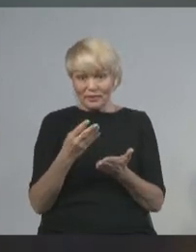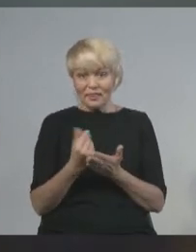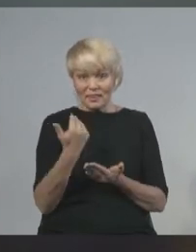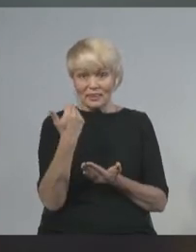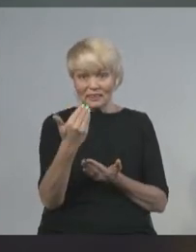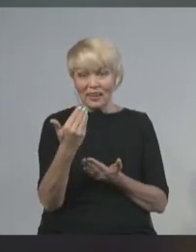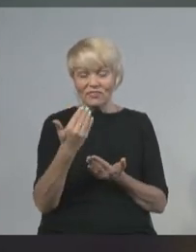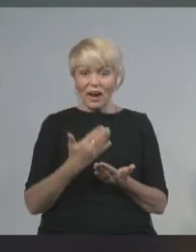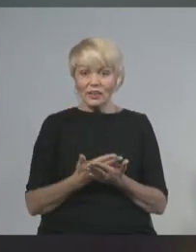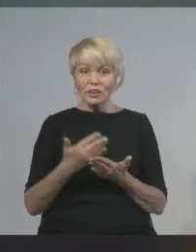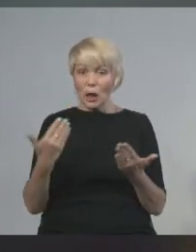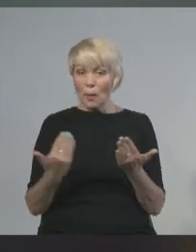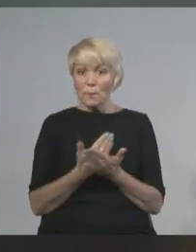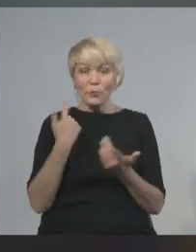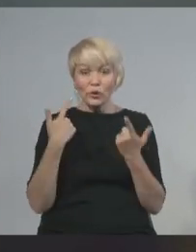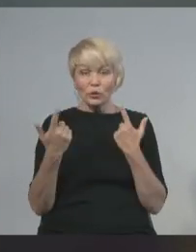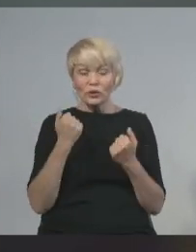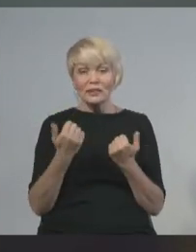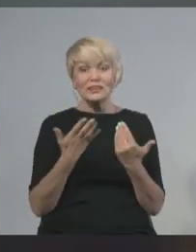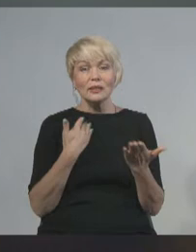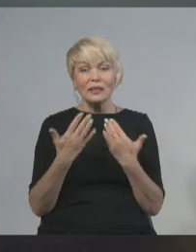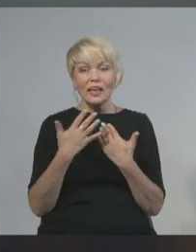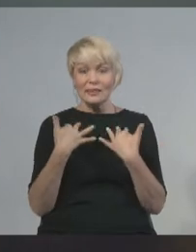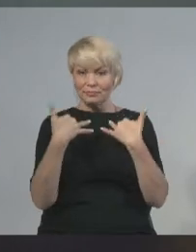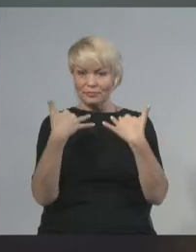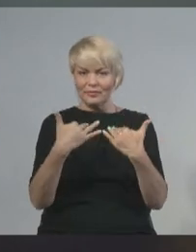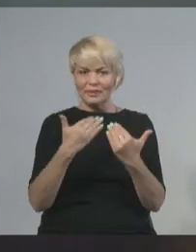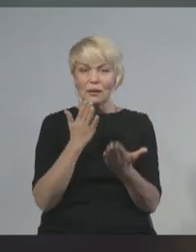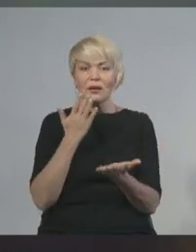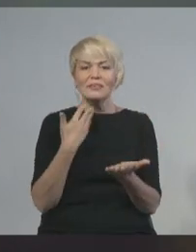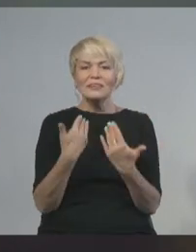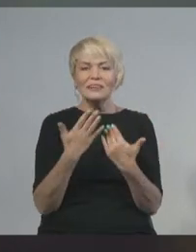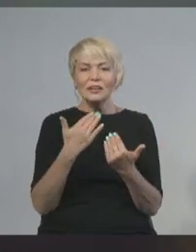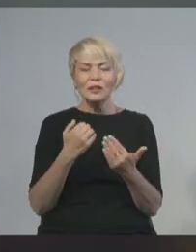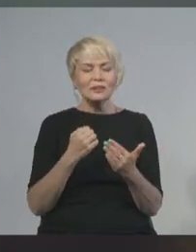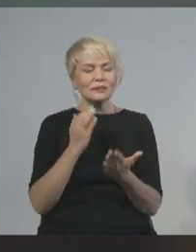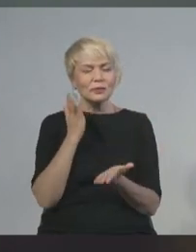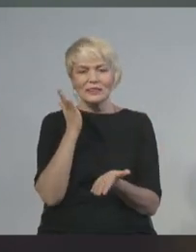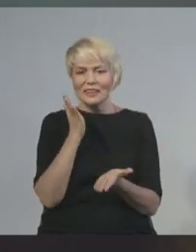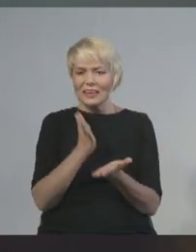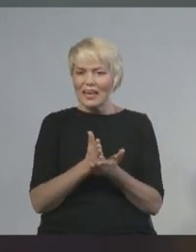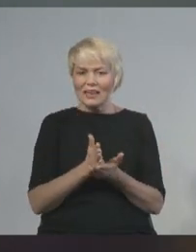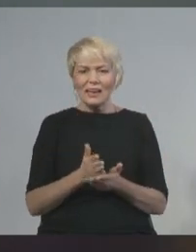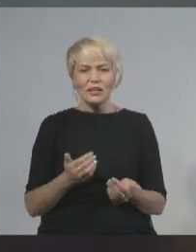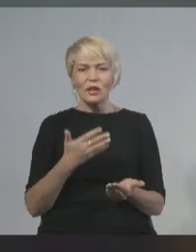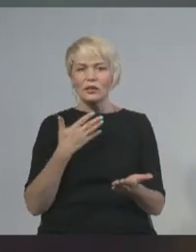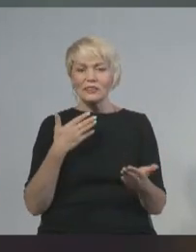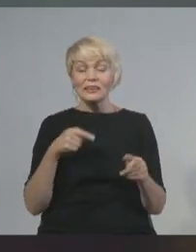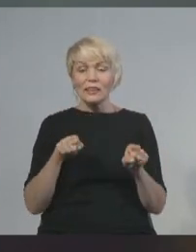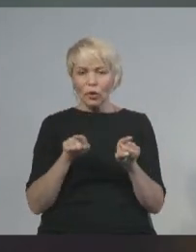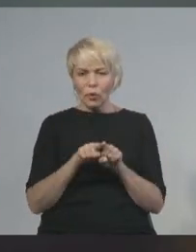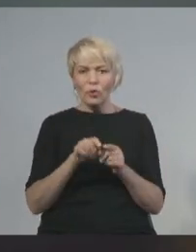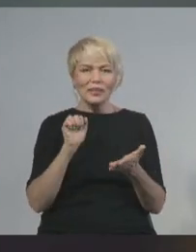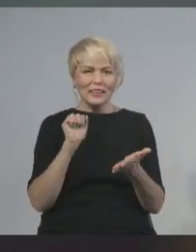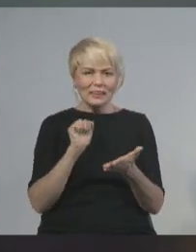of the payer for your product of the consumer and you have to treat your content as a product